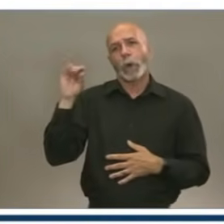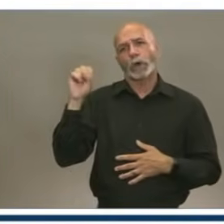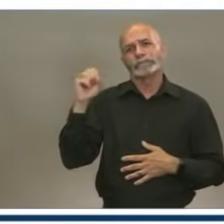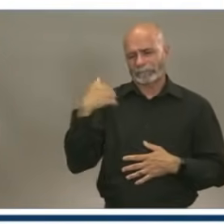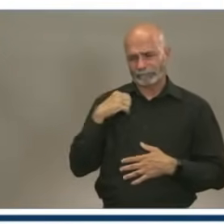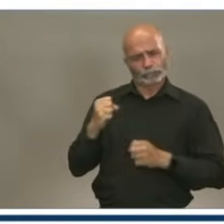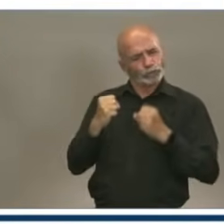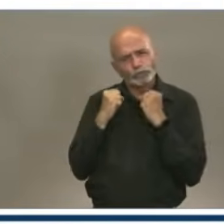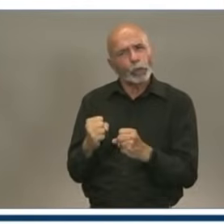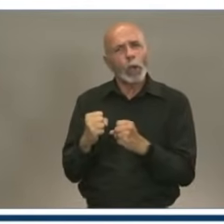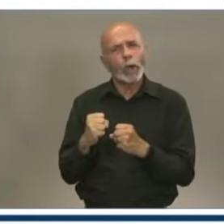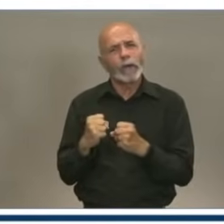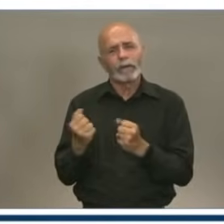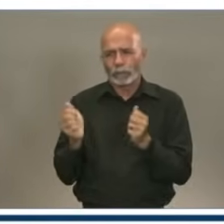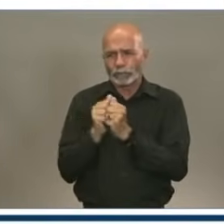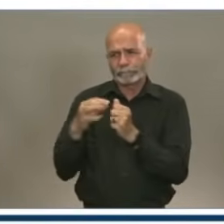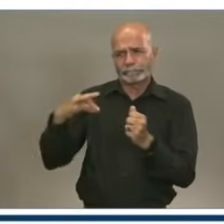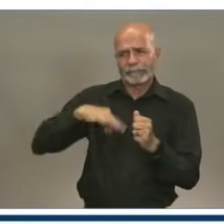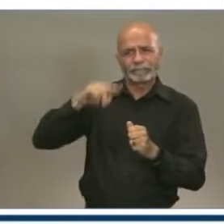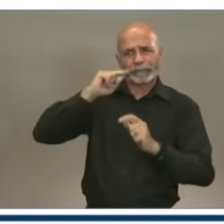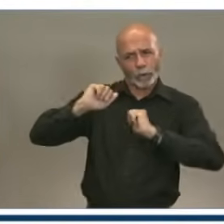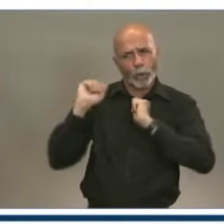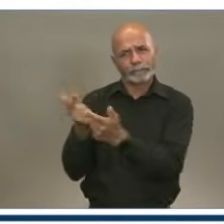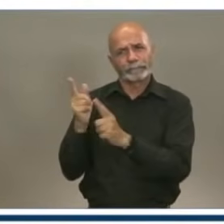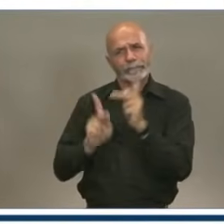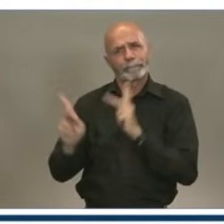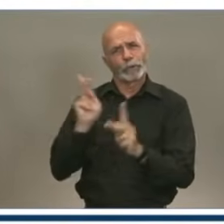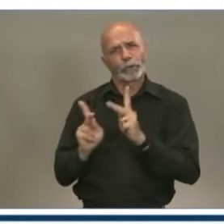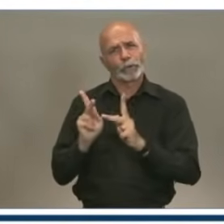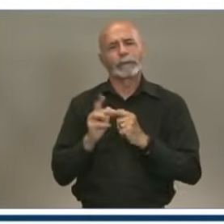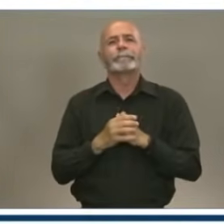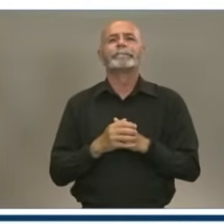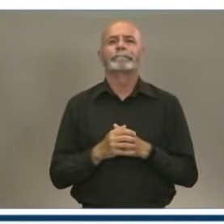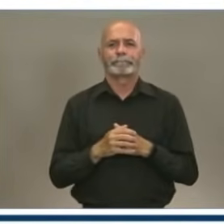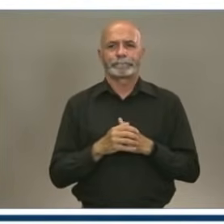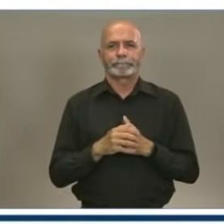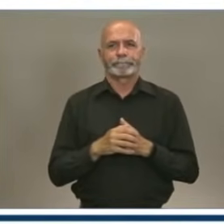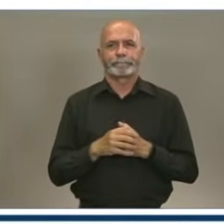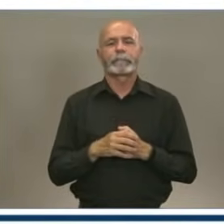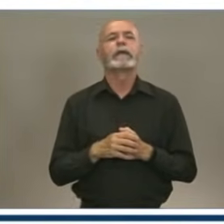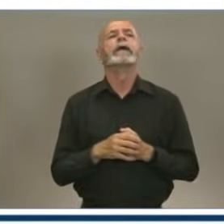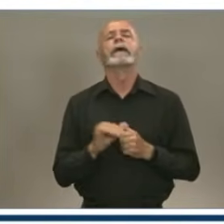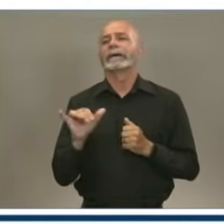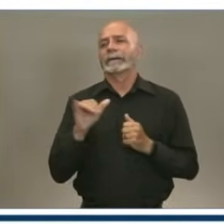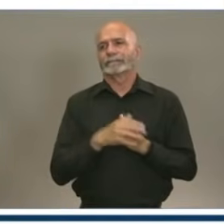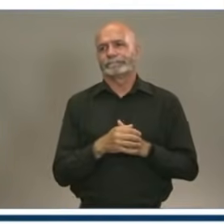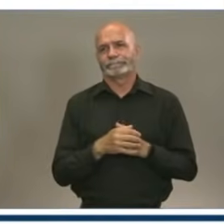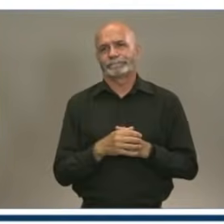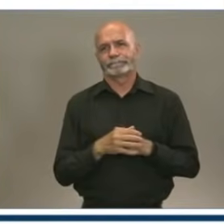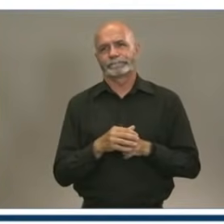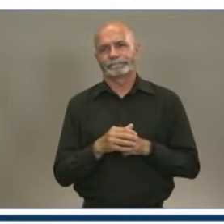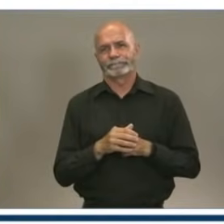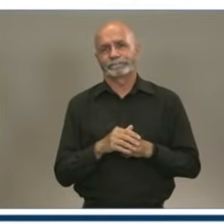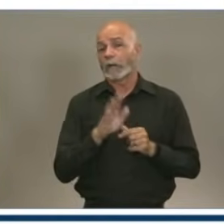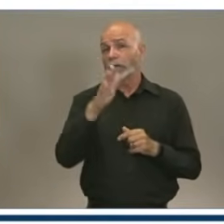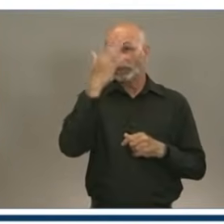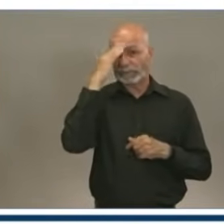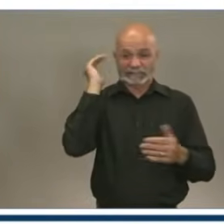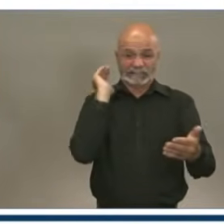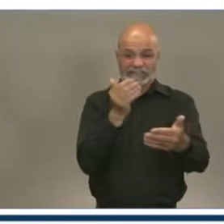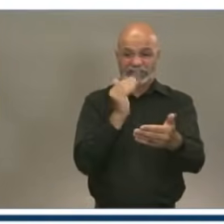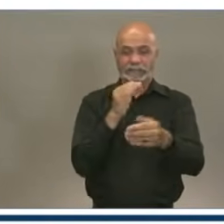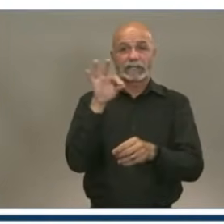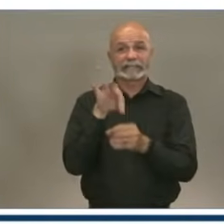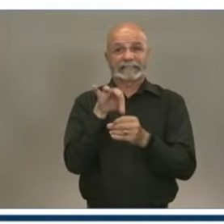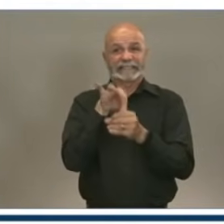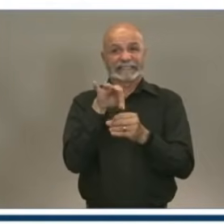follow-up? I guess my understanding is that answer is a no. And then my next question is about an election. It seems clear an election call is